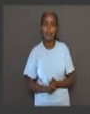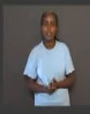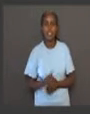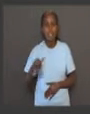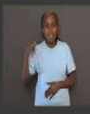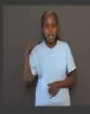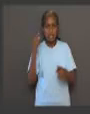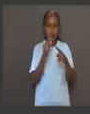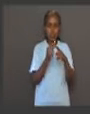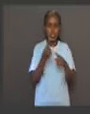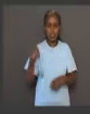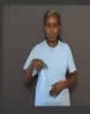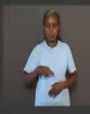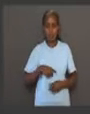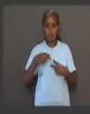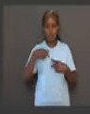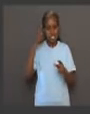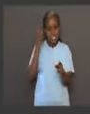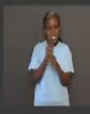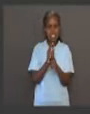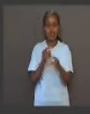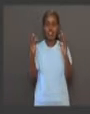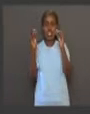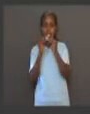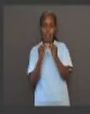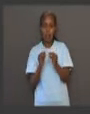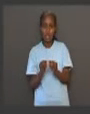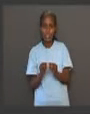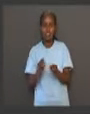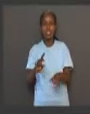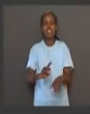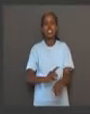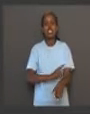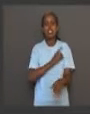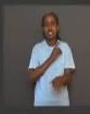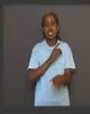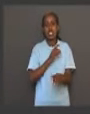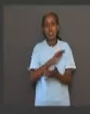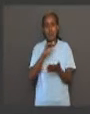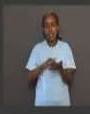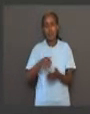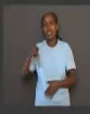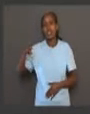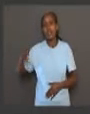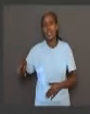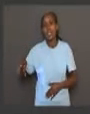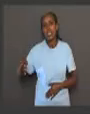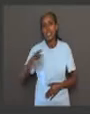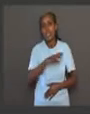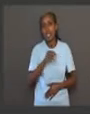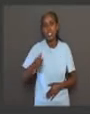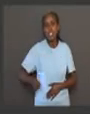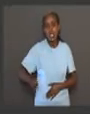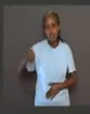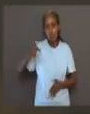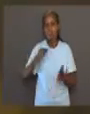other words, we have successfully calculated the distance between P and the